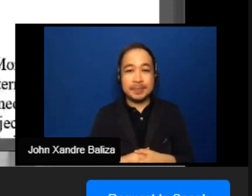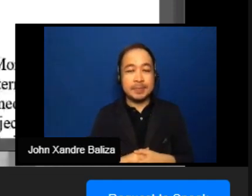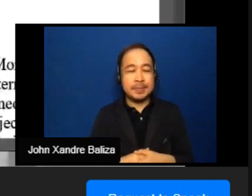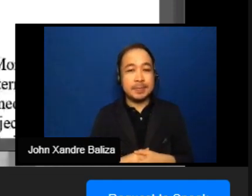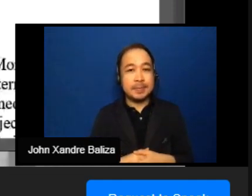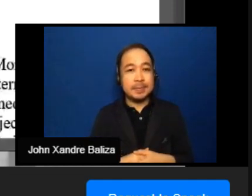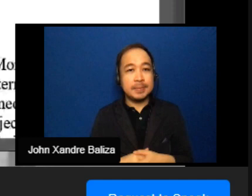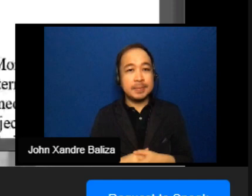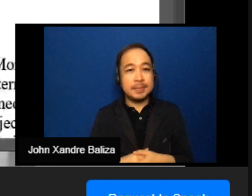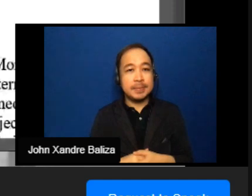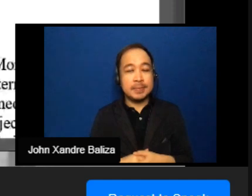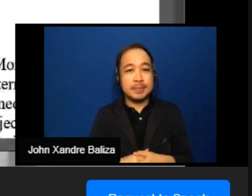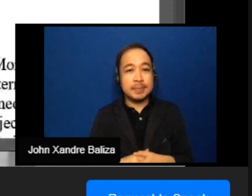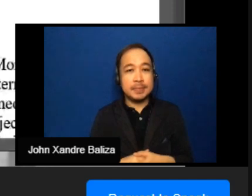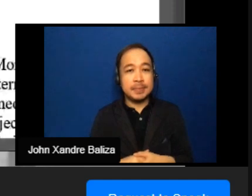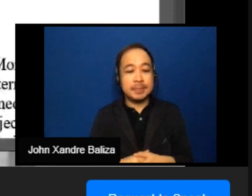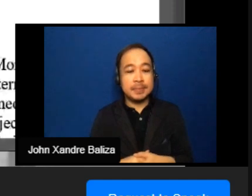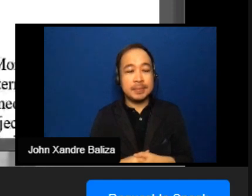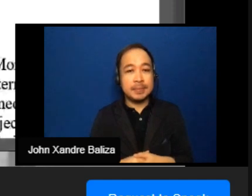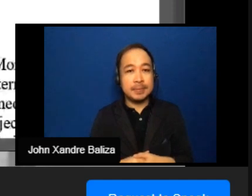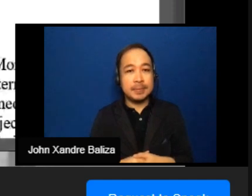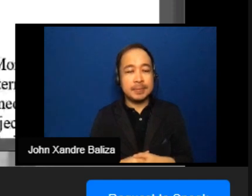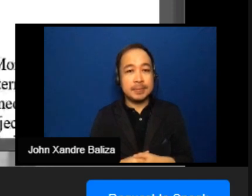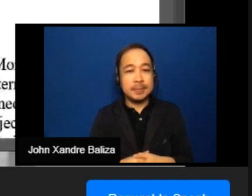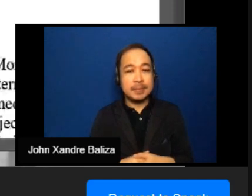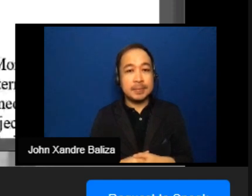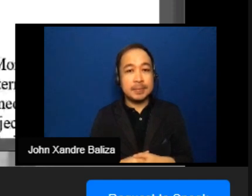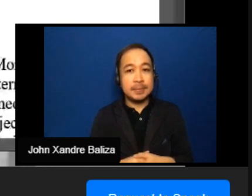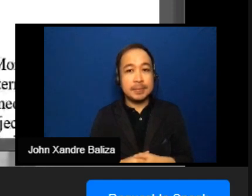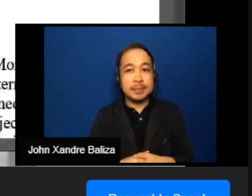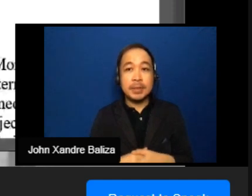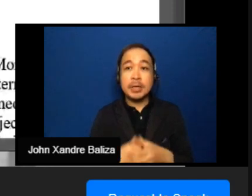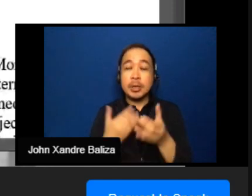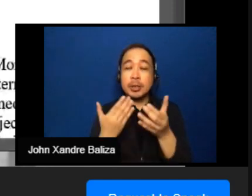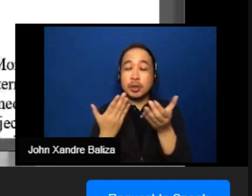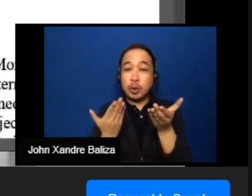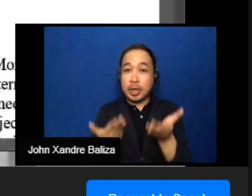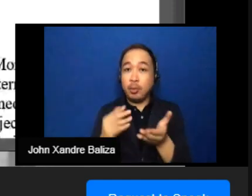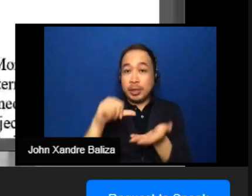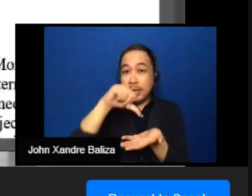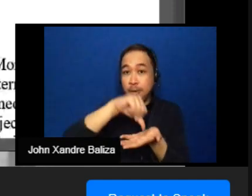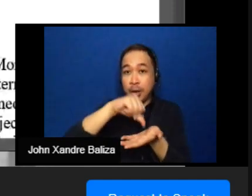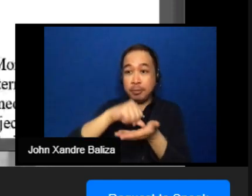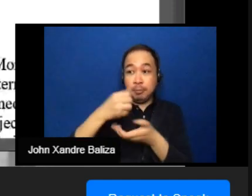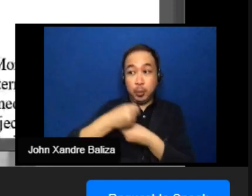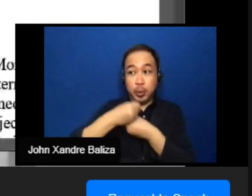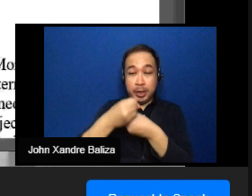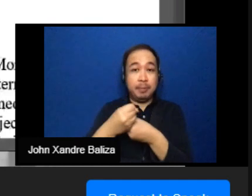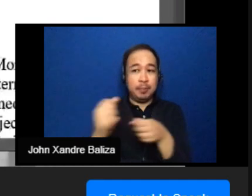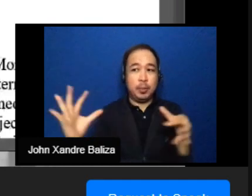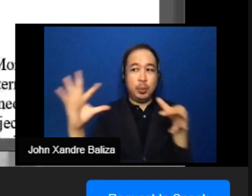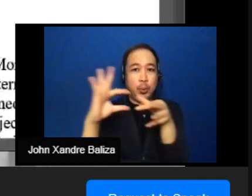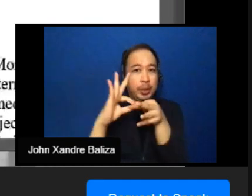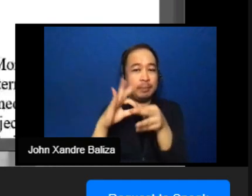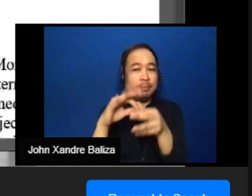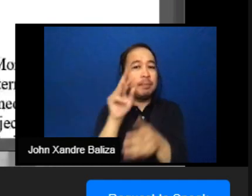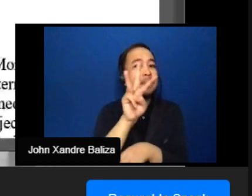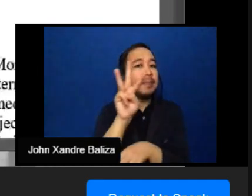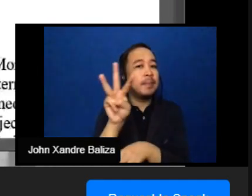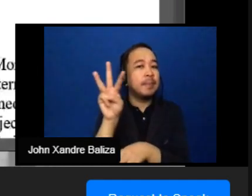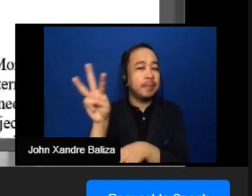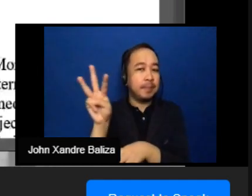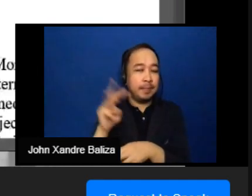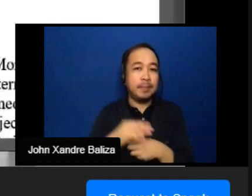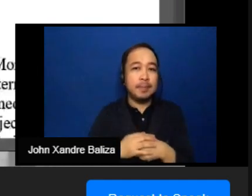Oh, they are connecting. They are connecting virtually. Please release the mic